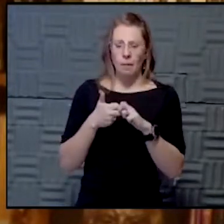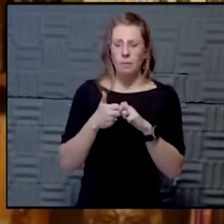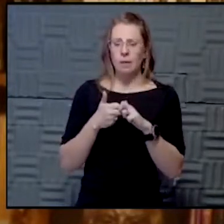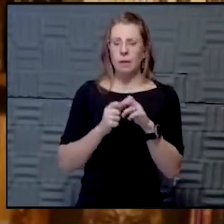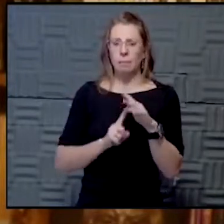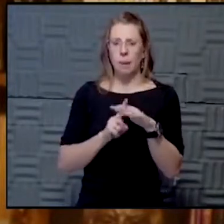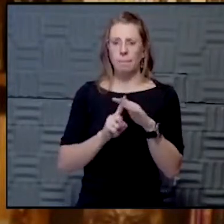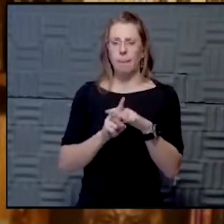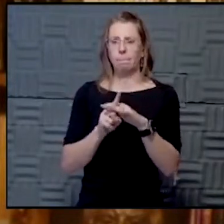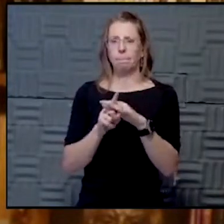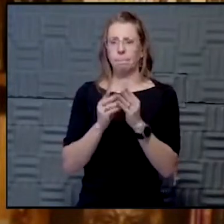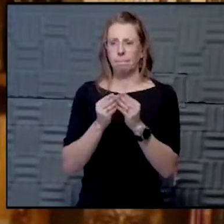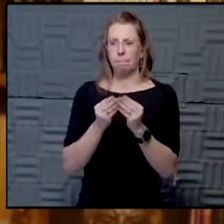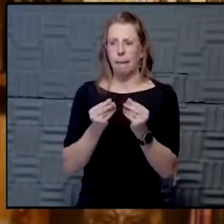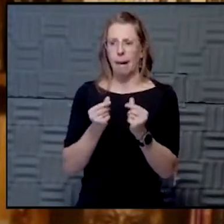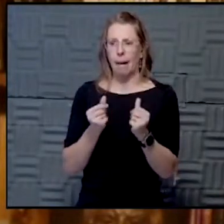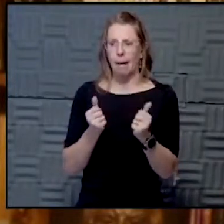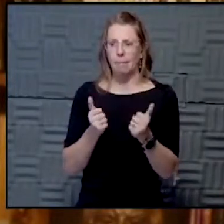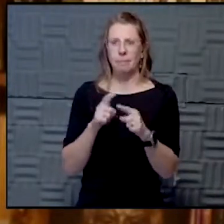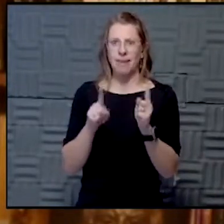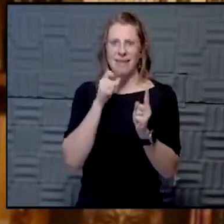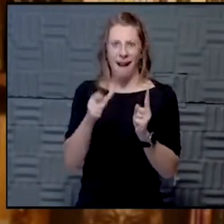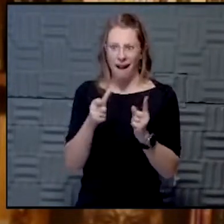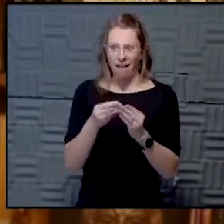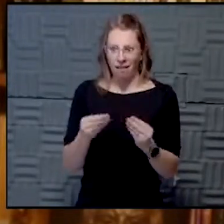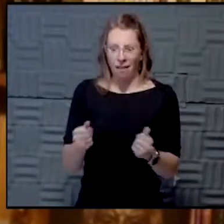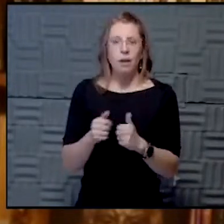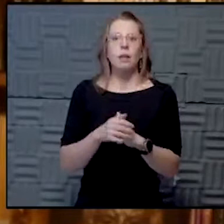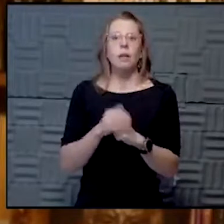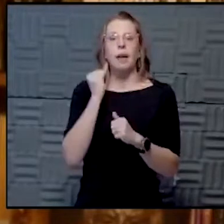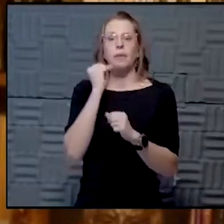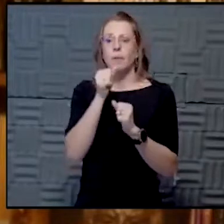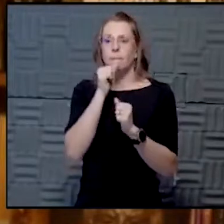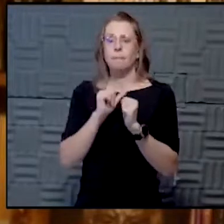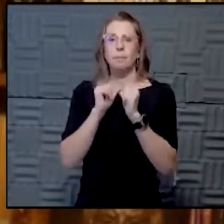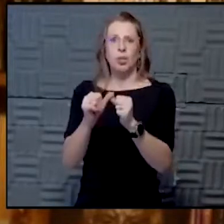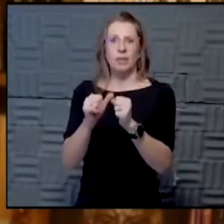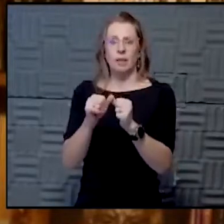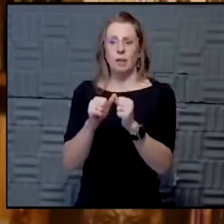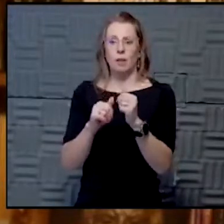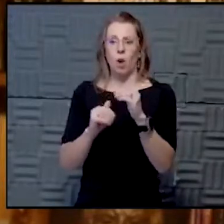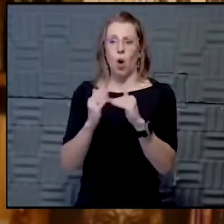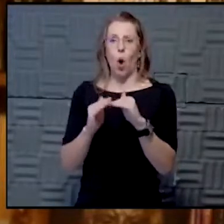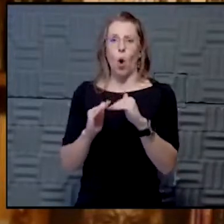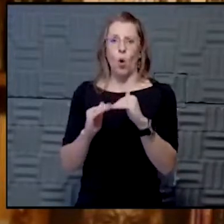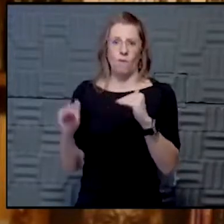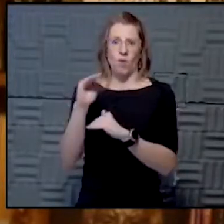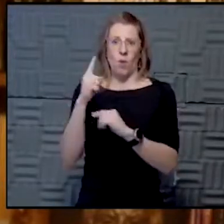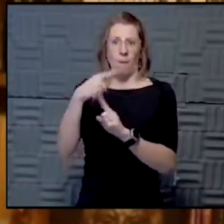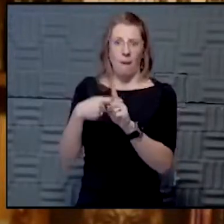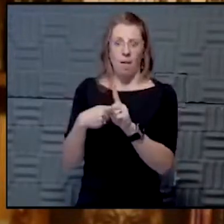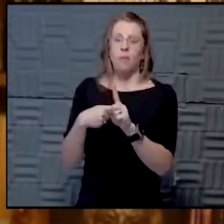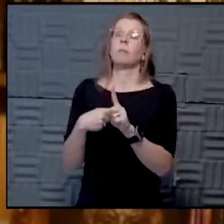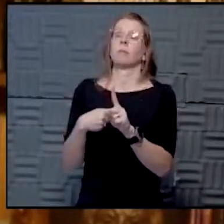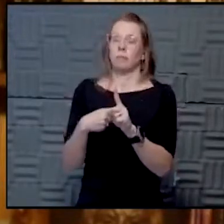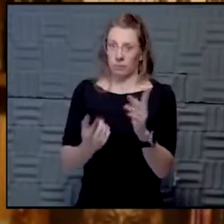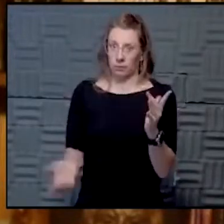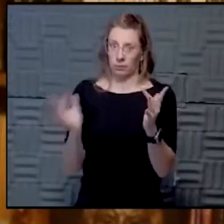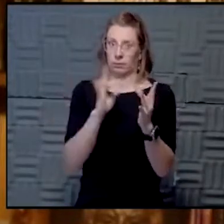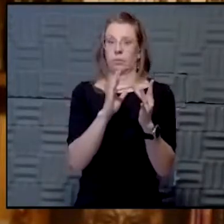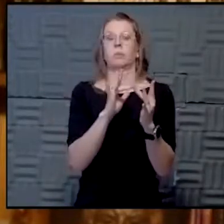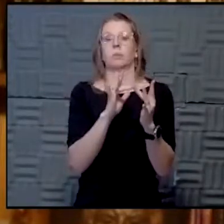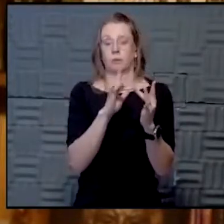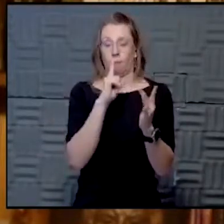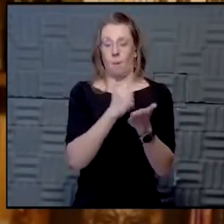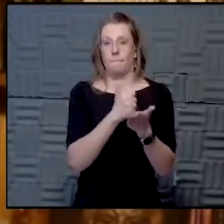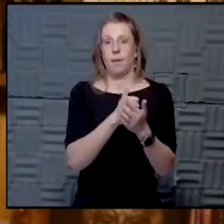might go away and it's not, and if that's persisted for more than a month, definitely, without a doubt, reach out and